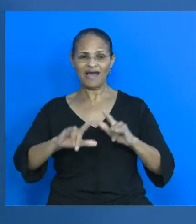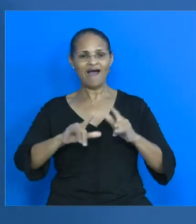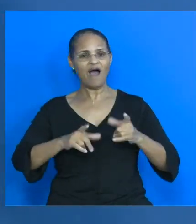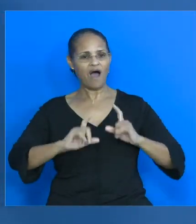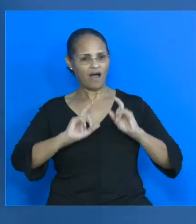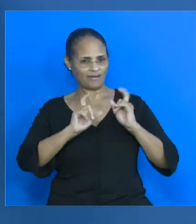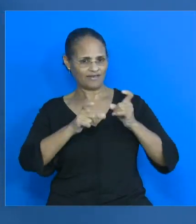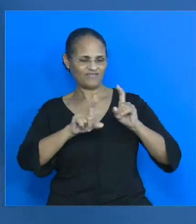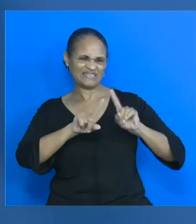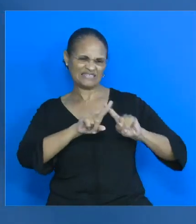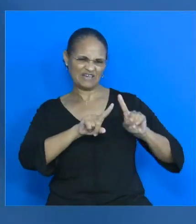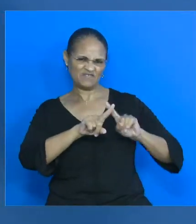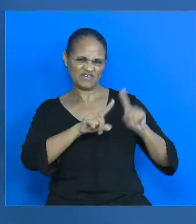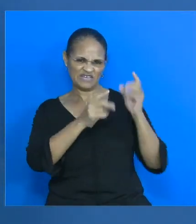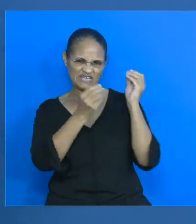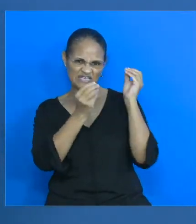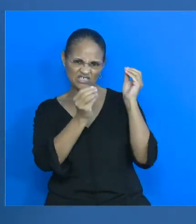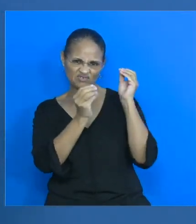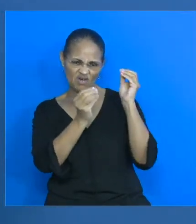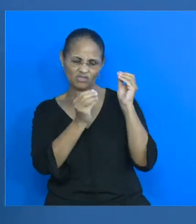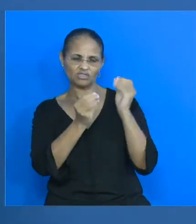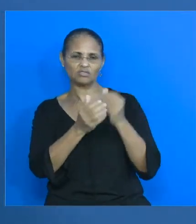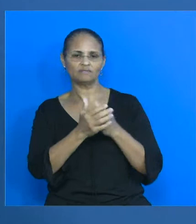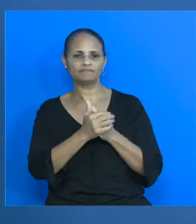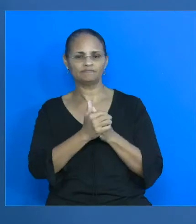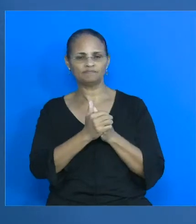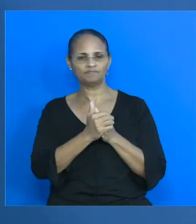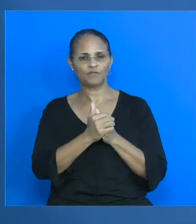those visiting. So I'll give you a case in point.